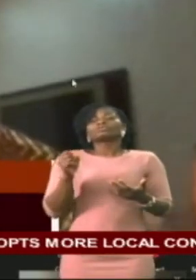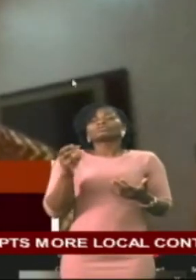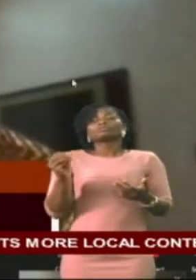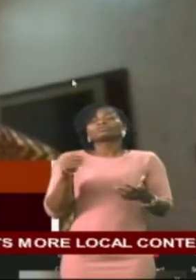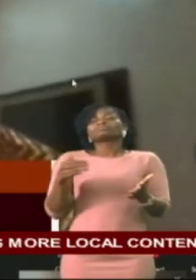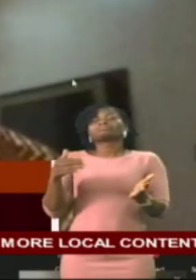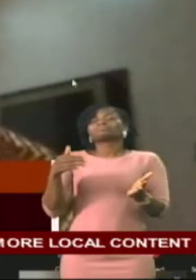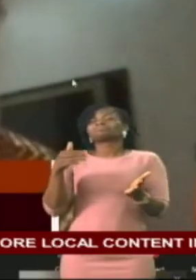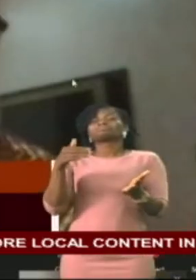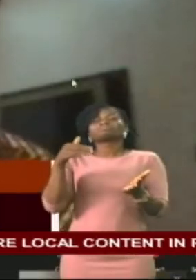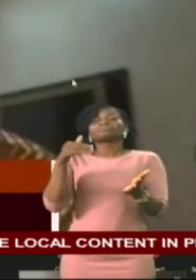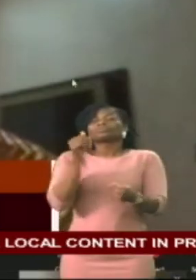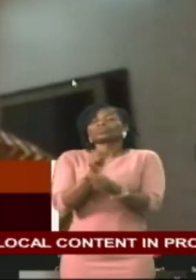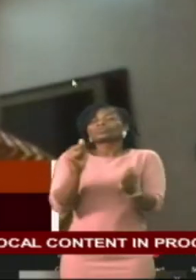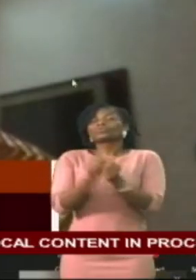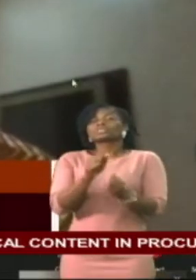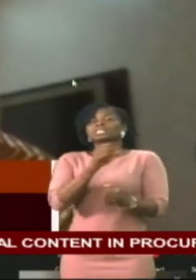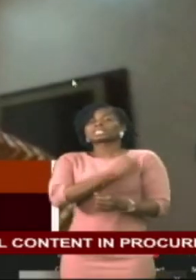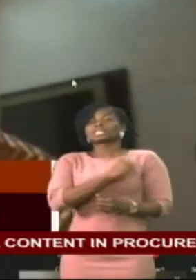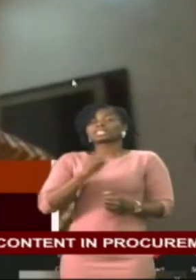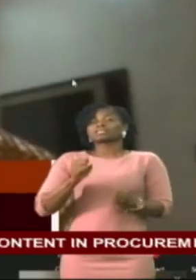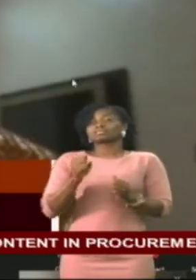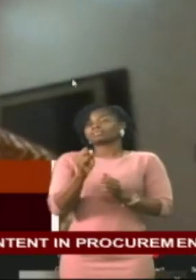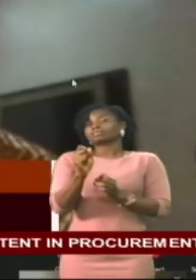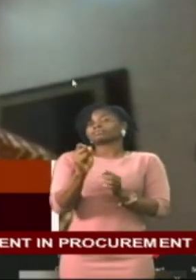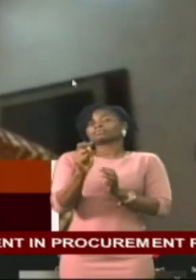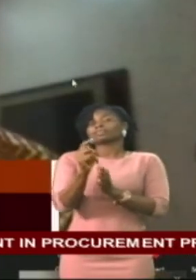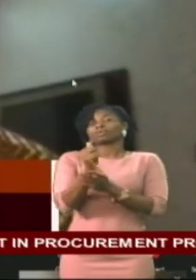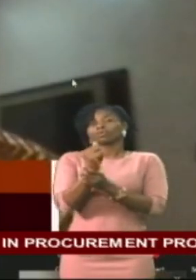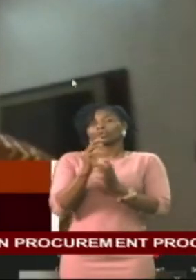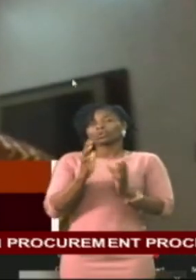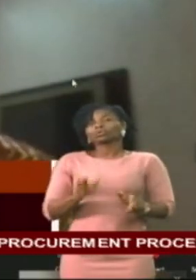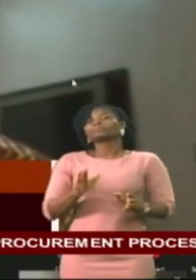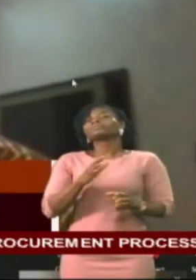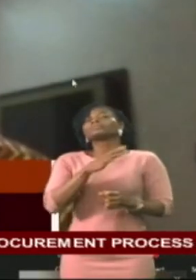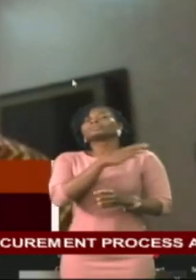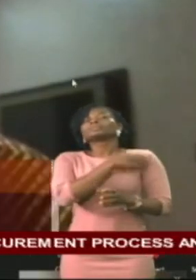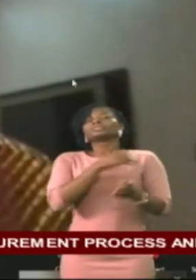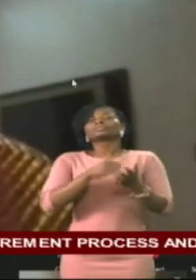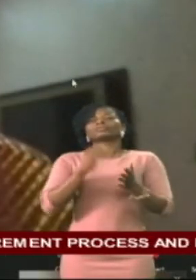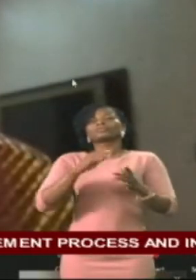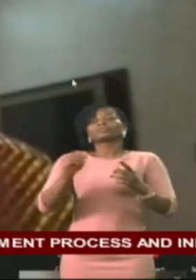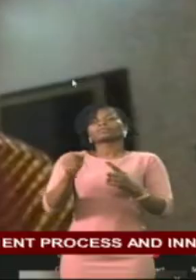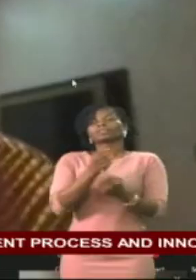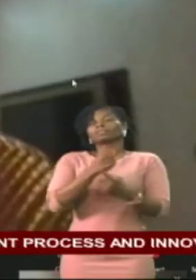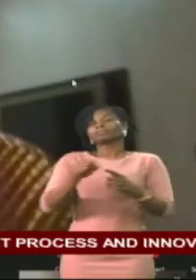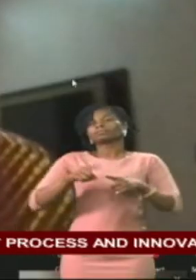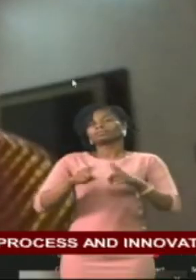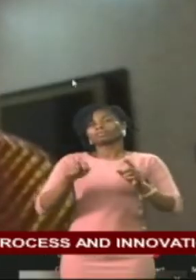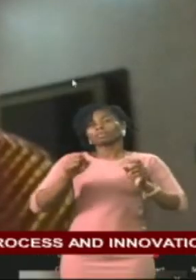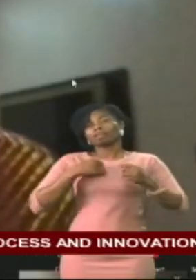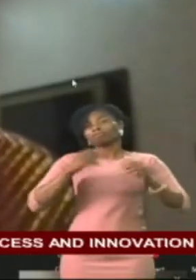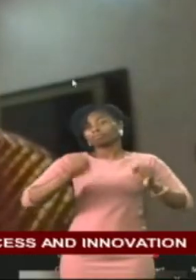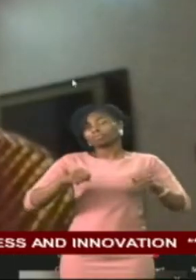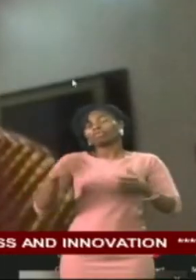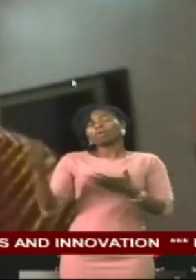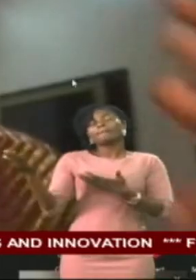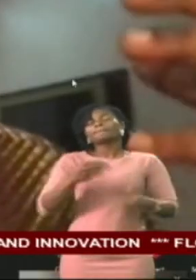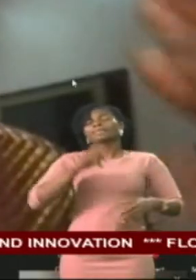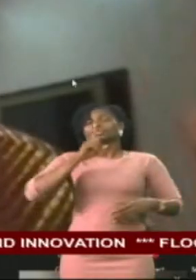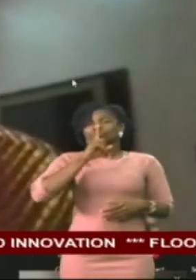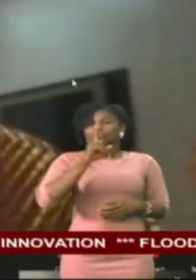with the stakeholders, now the commissioners of environment in various states, actually has the possibility of bringing the